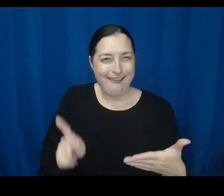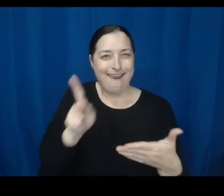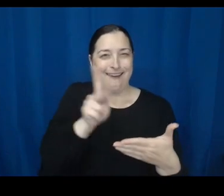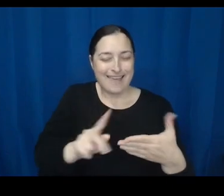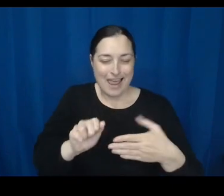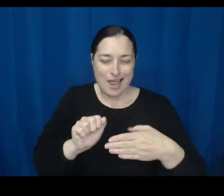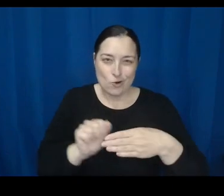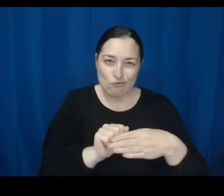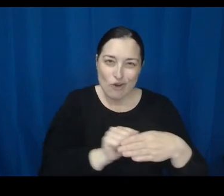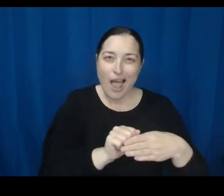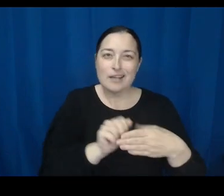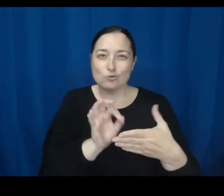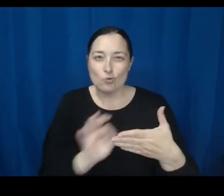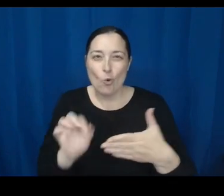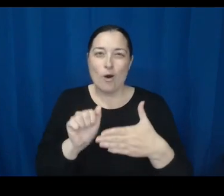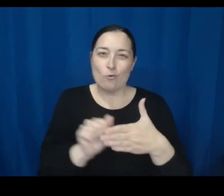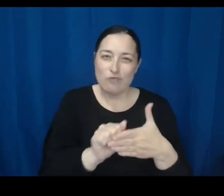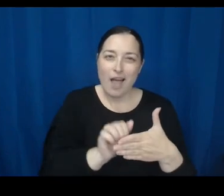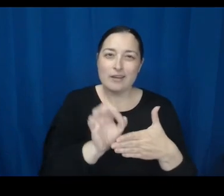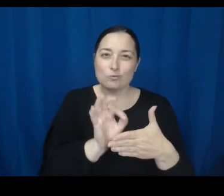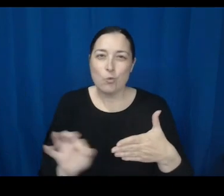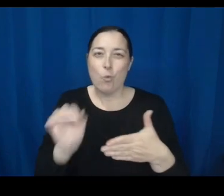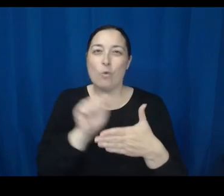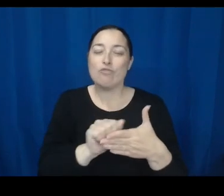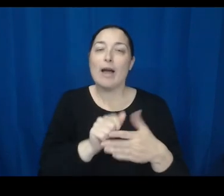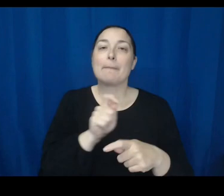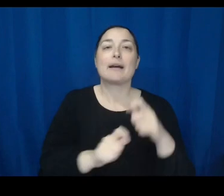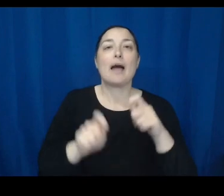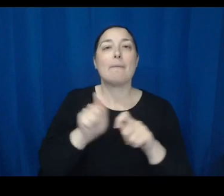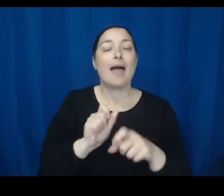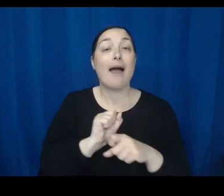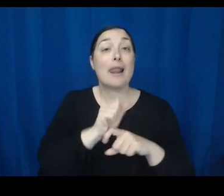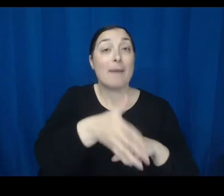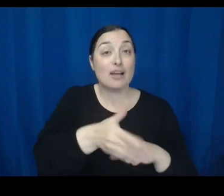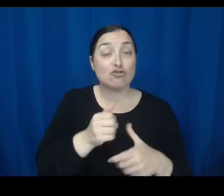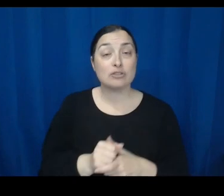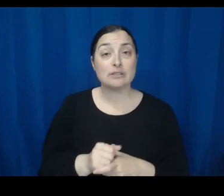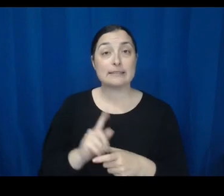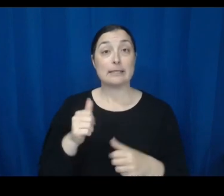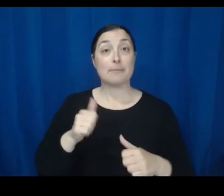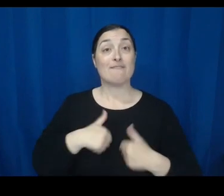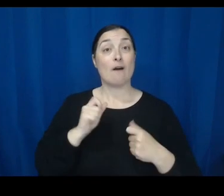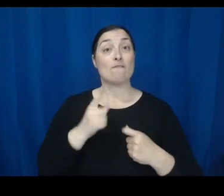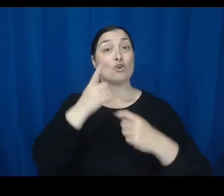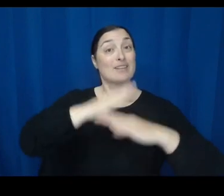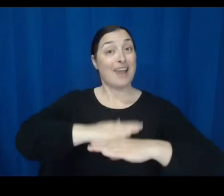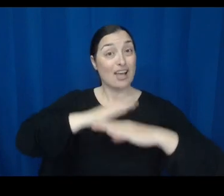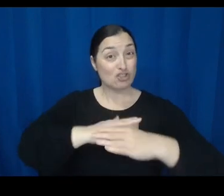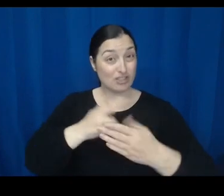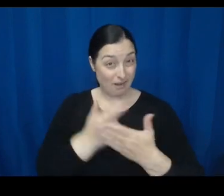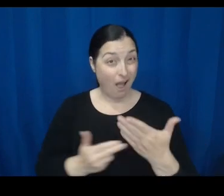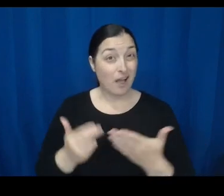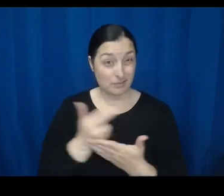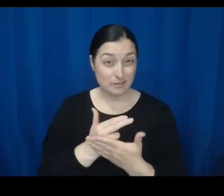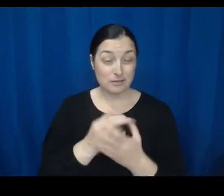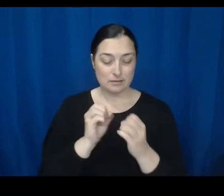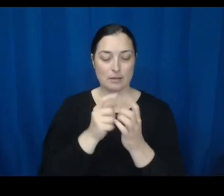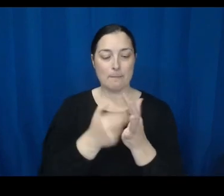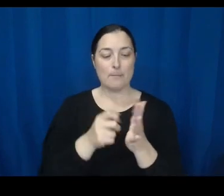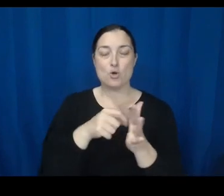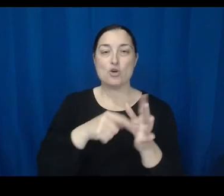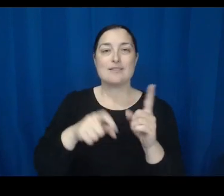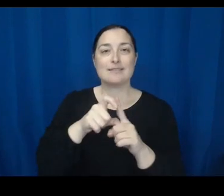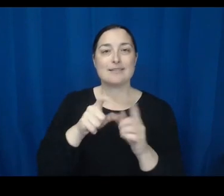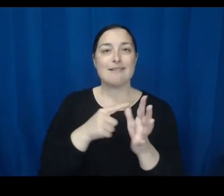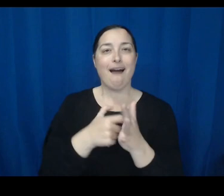an animation. Some of our First Nations artists too, like Vernon Arkey, who gives, such beautiful